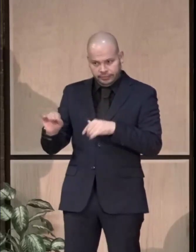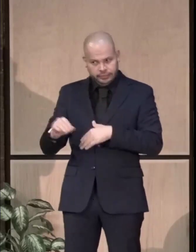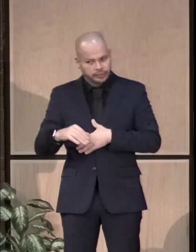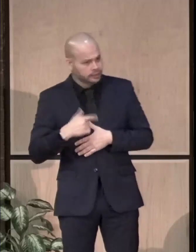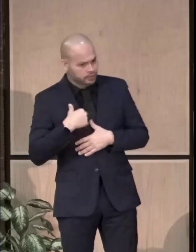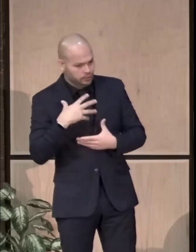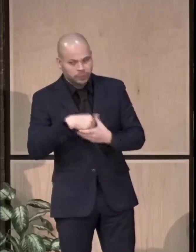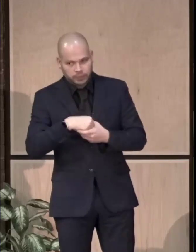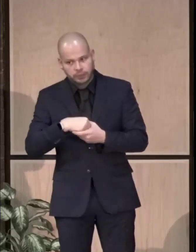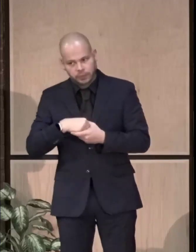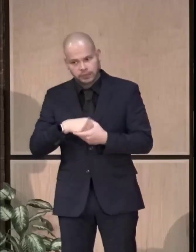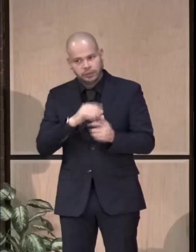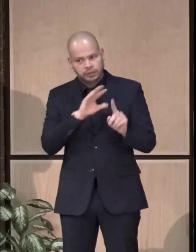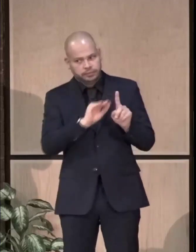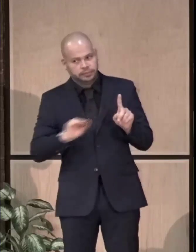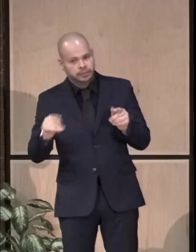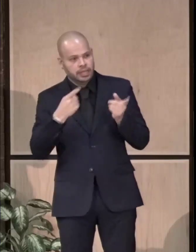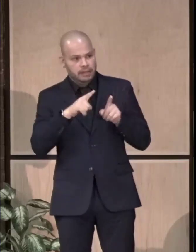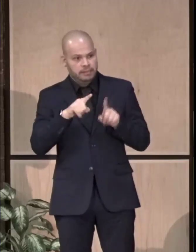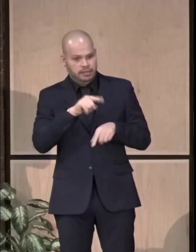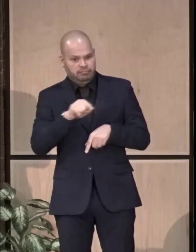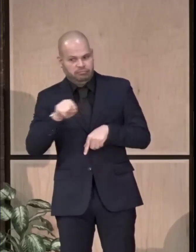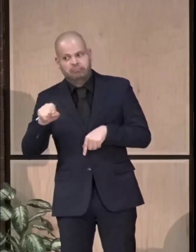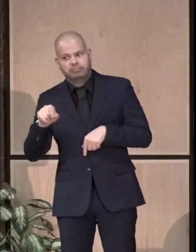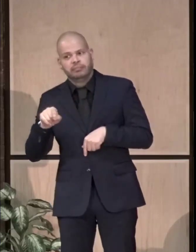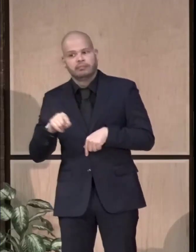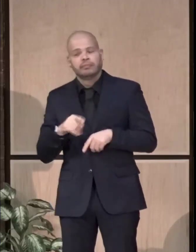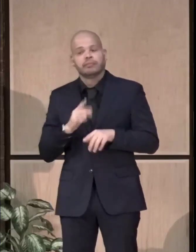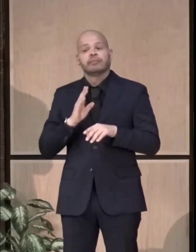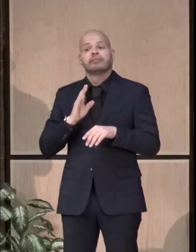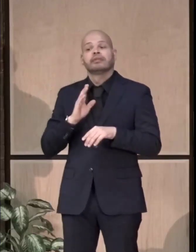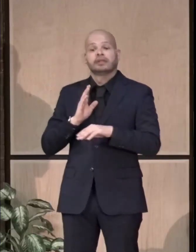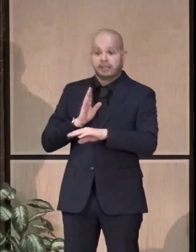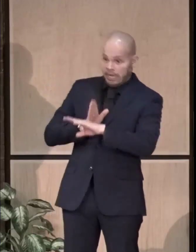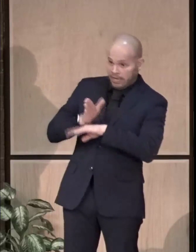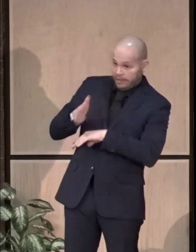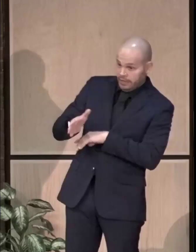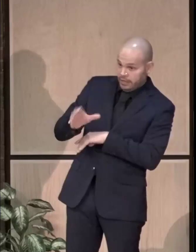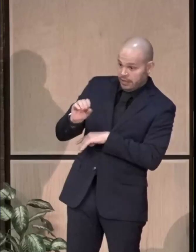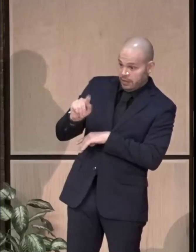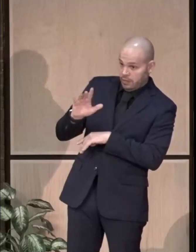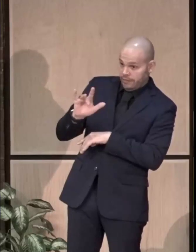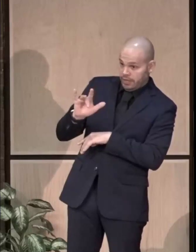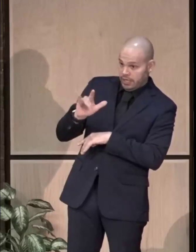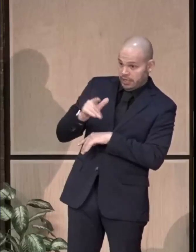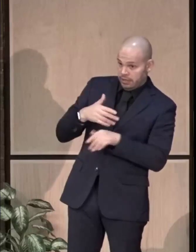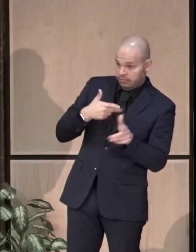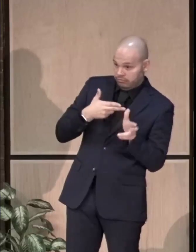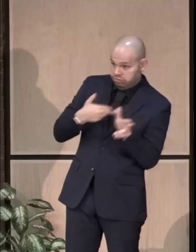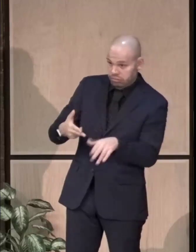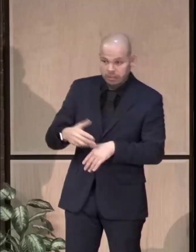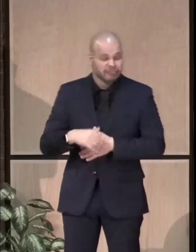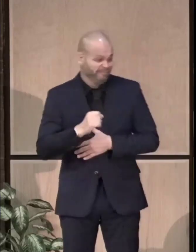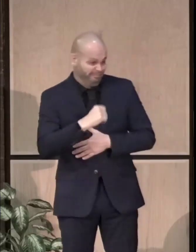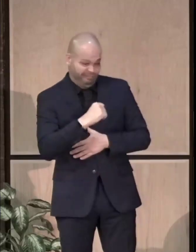Okay. And this was done after the shooting, right? From the timelines that I was involved, yes. After. Okay. Let's look